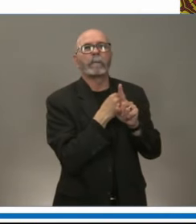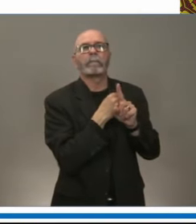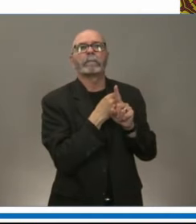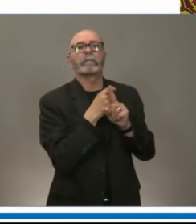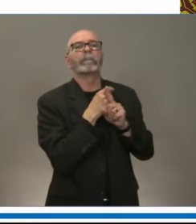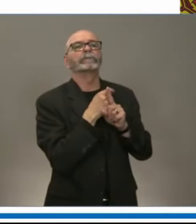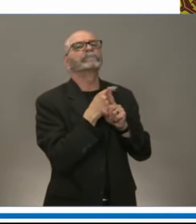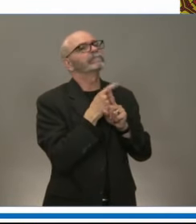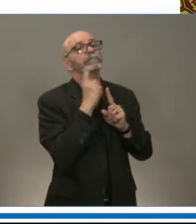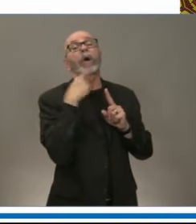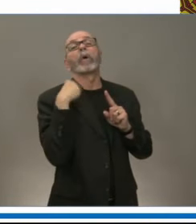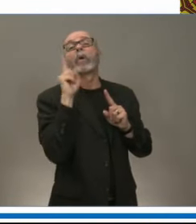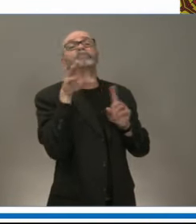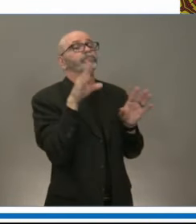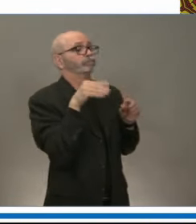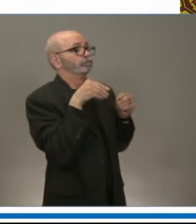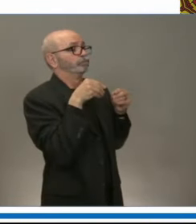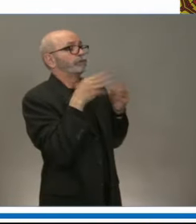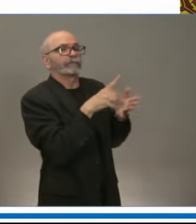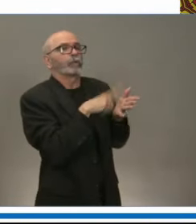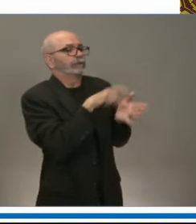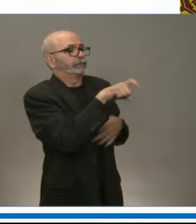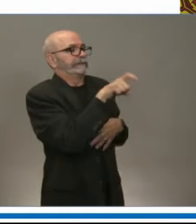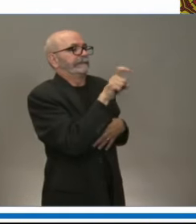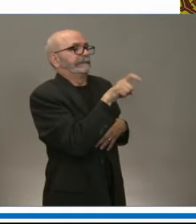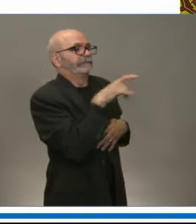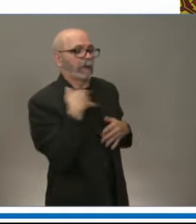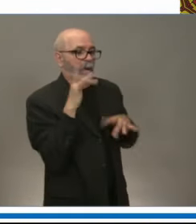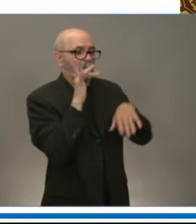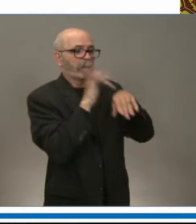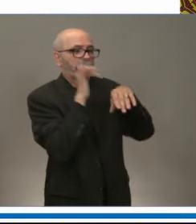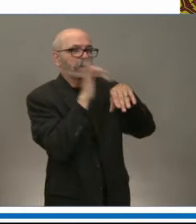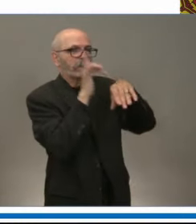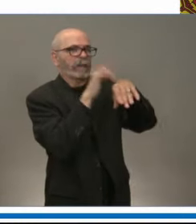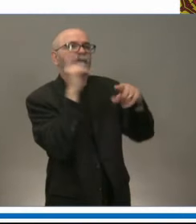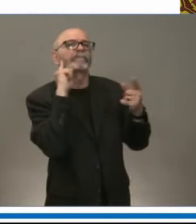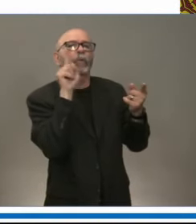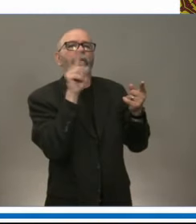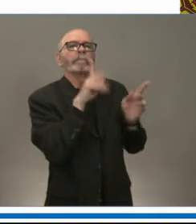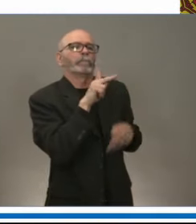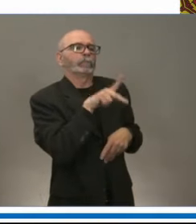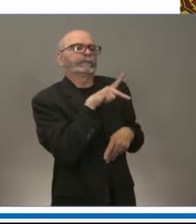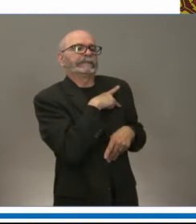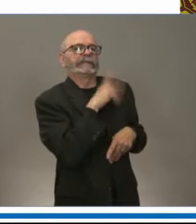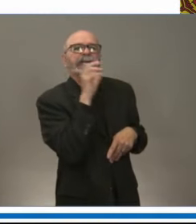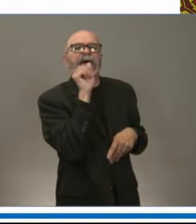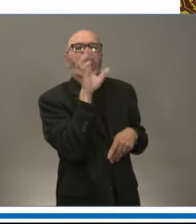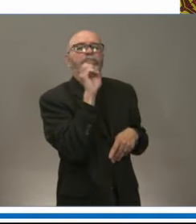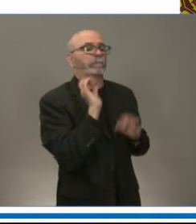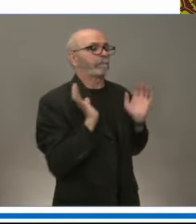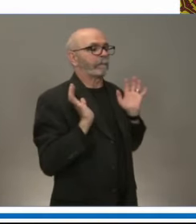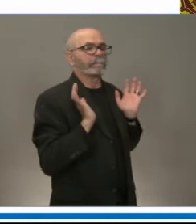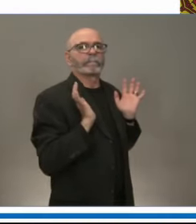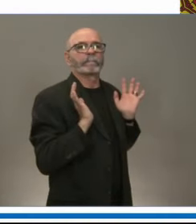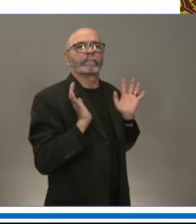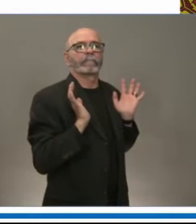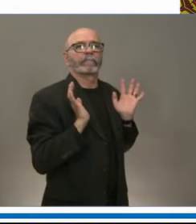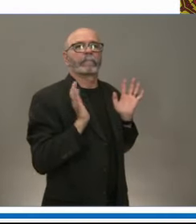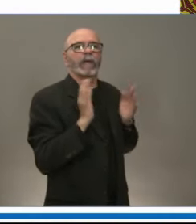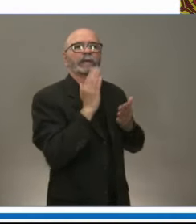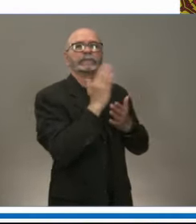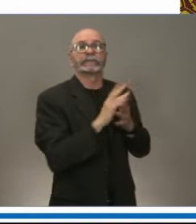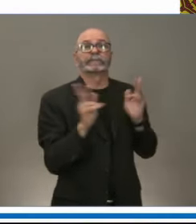needs right now: meals and personal care. And once again, they say they are nervous and